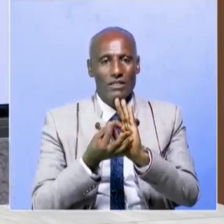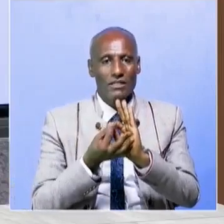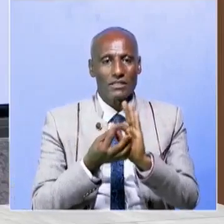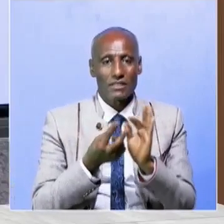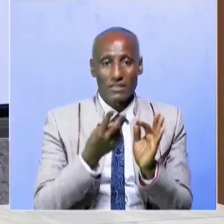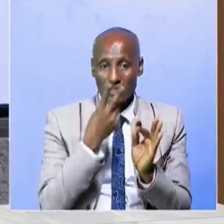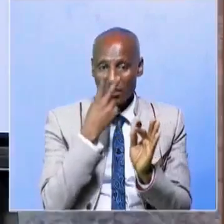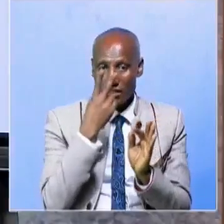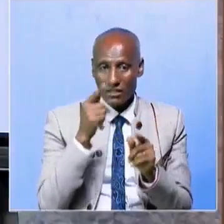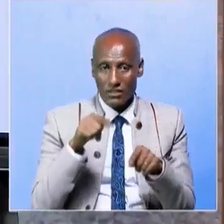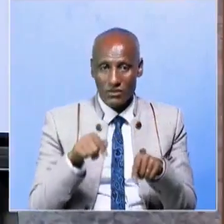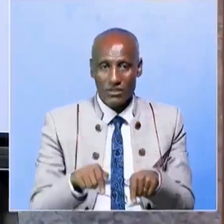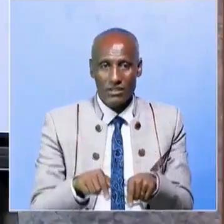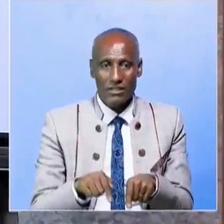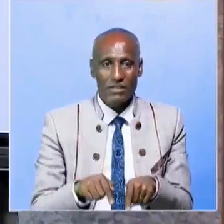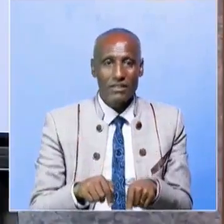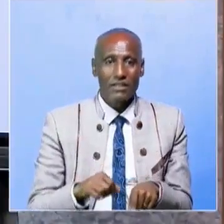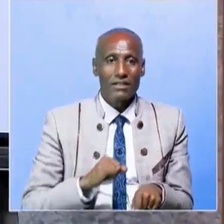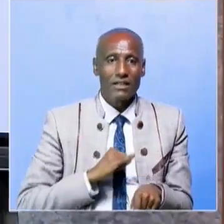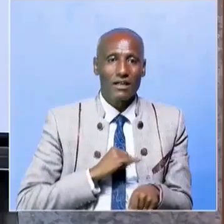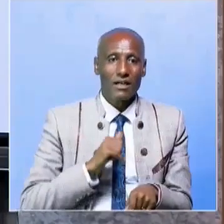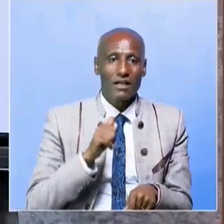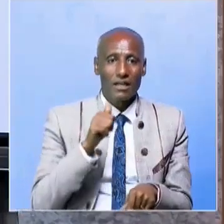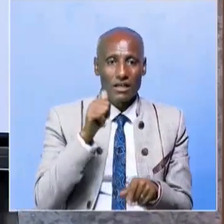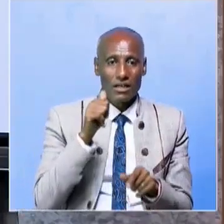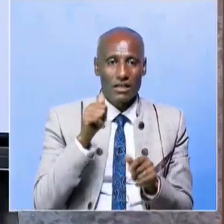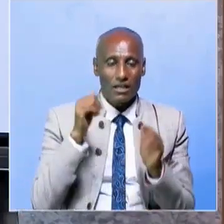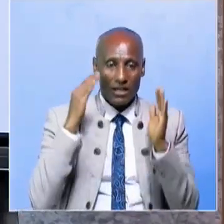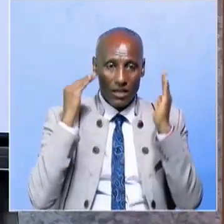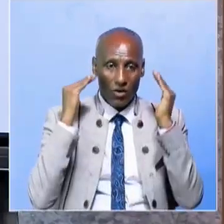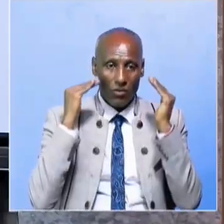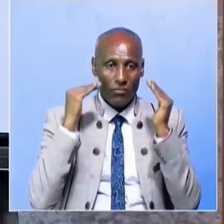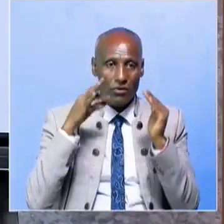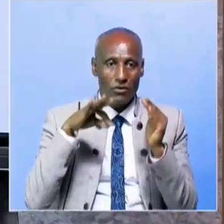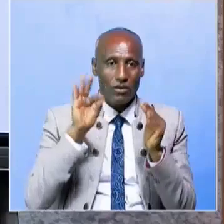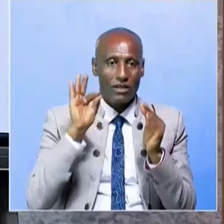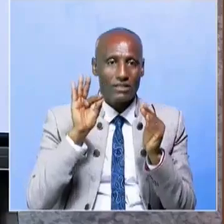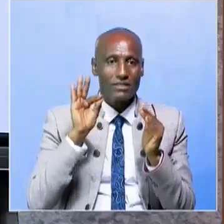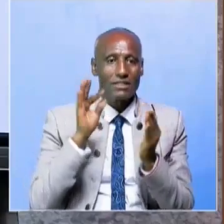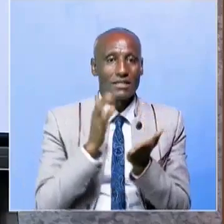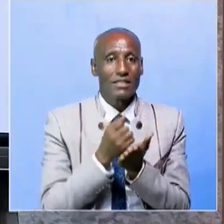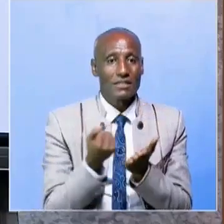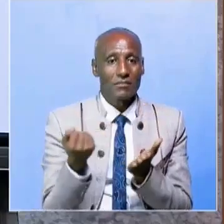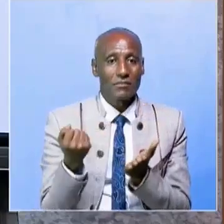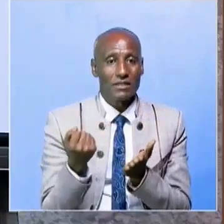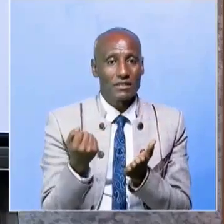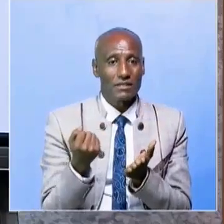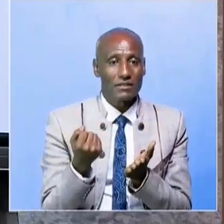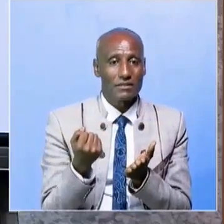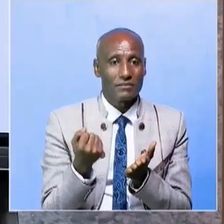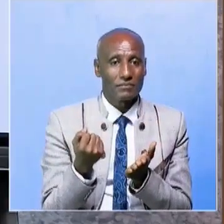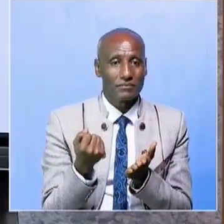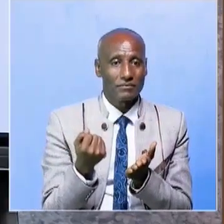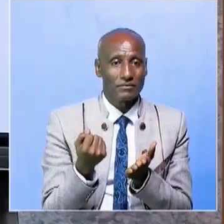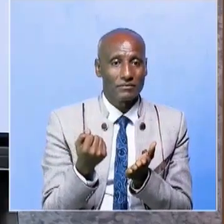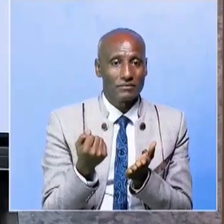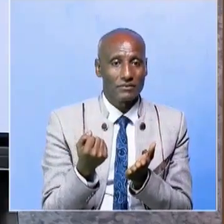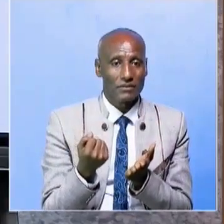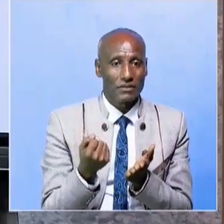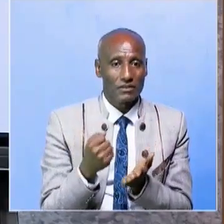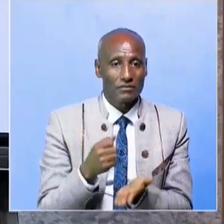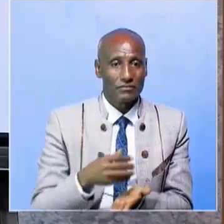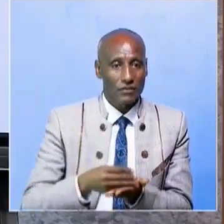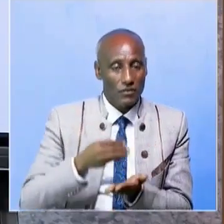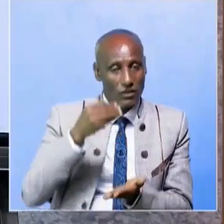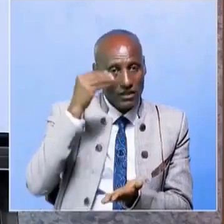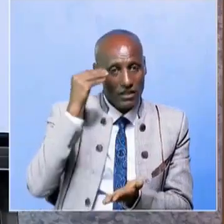see today. I hope you all got something great out of this. And remember, we did not only learn them